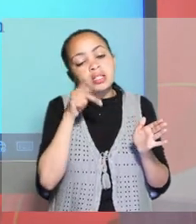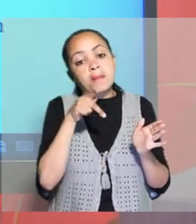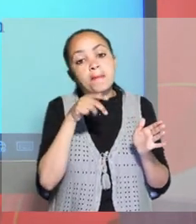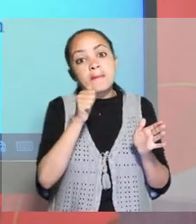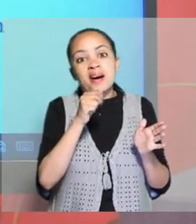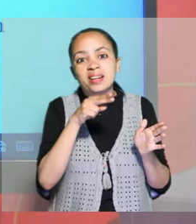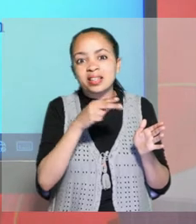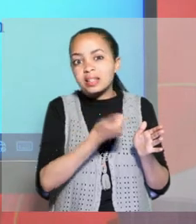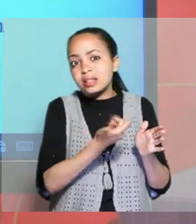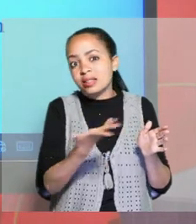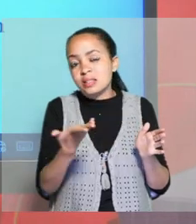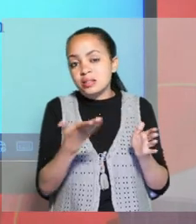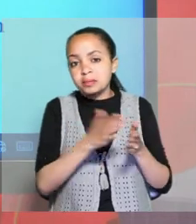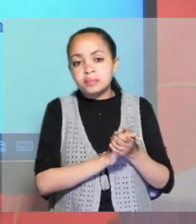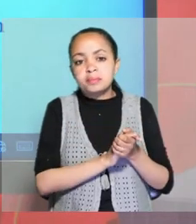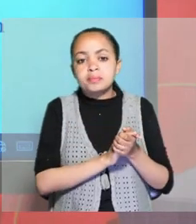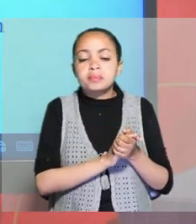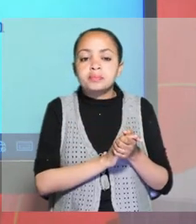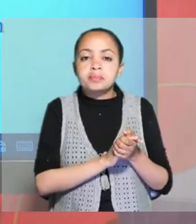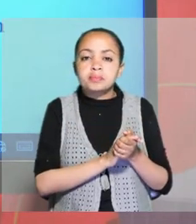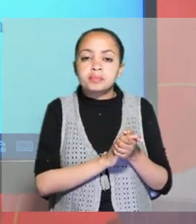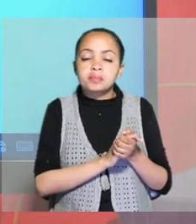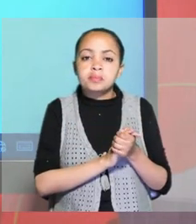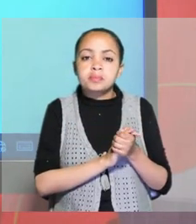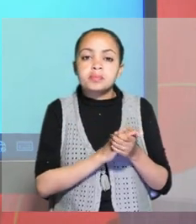call viral. Well then,